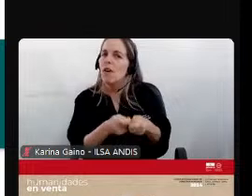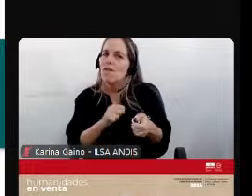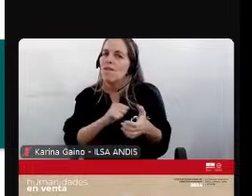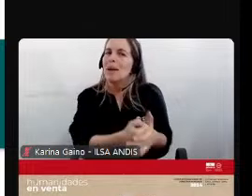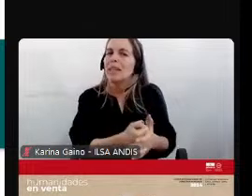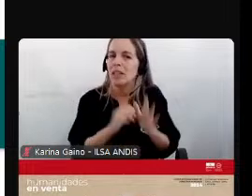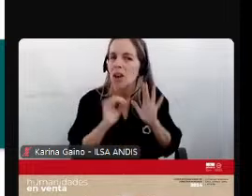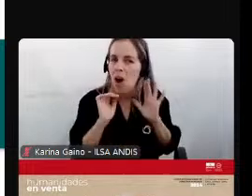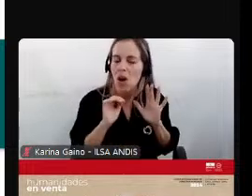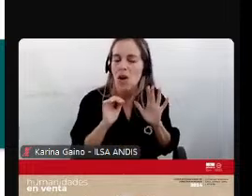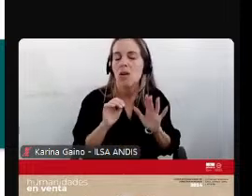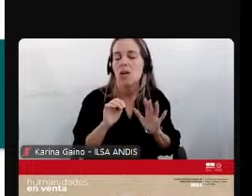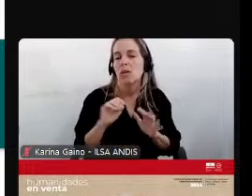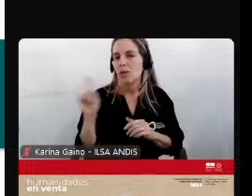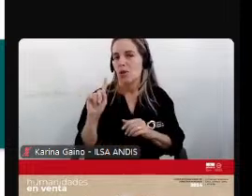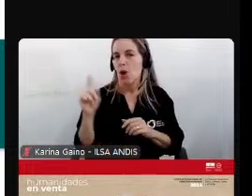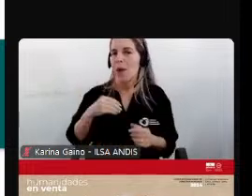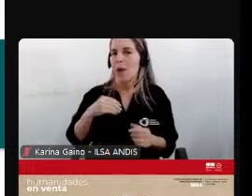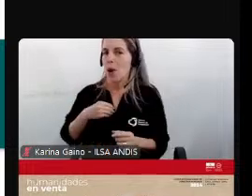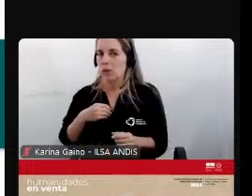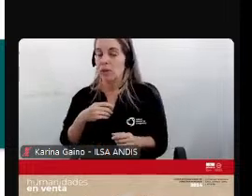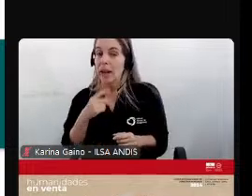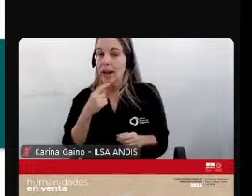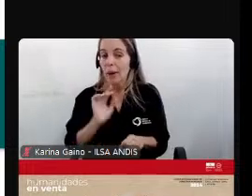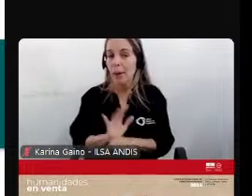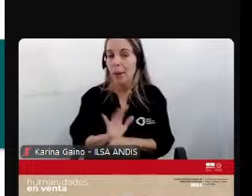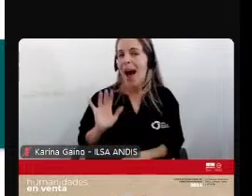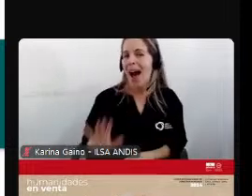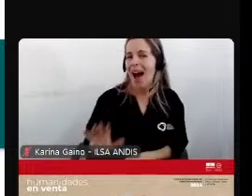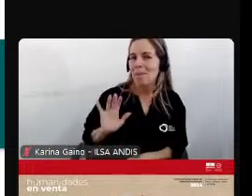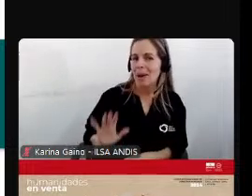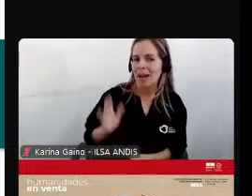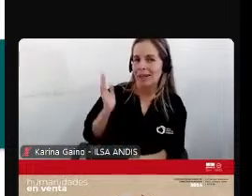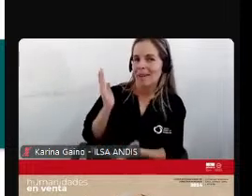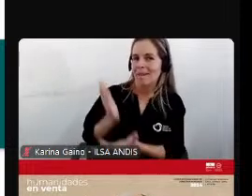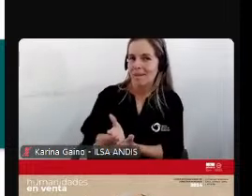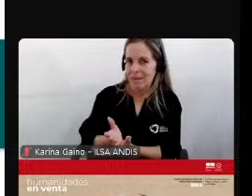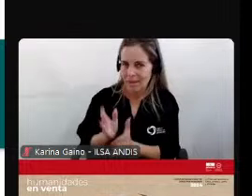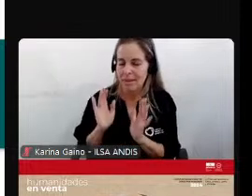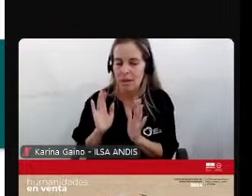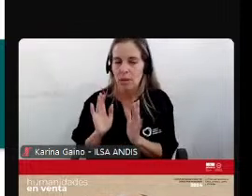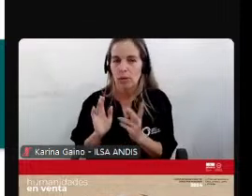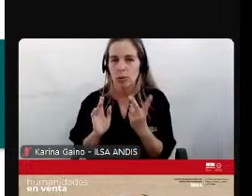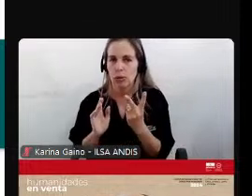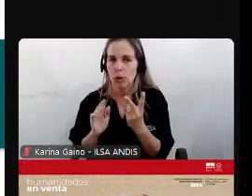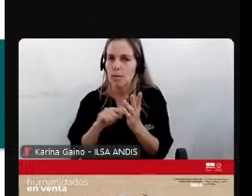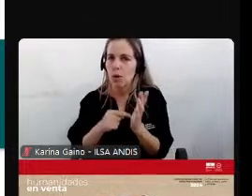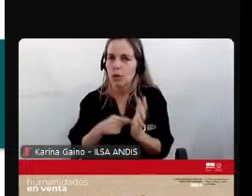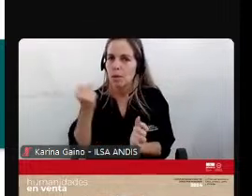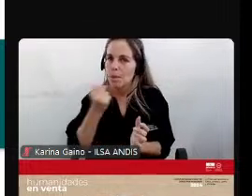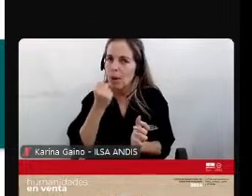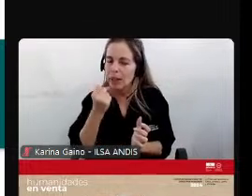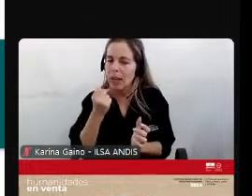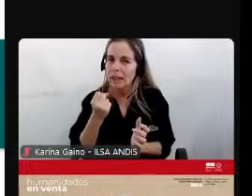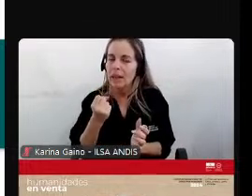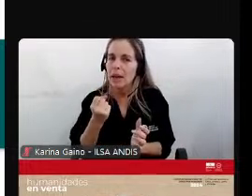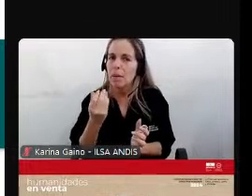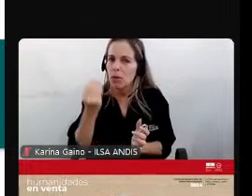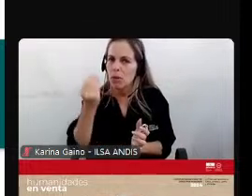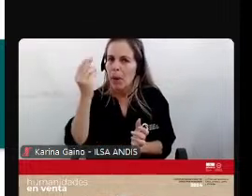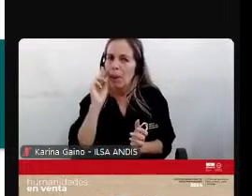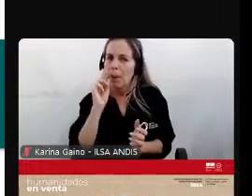for forced labor to exist. And many times we see the terms slavery or forced labor or trafficking tossed